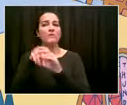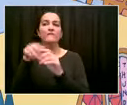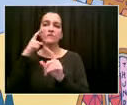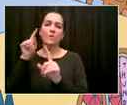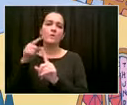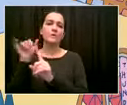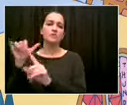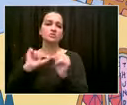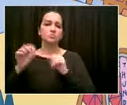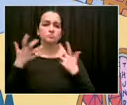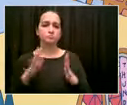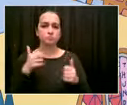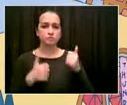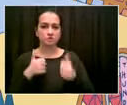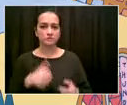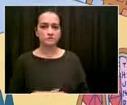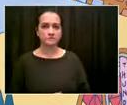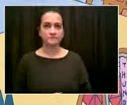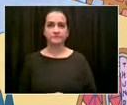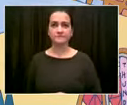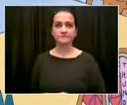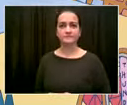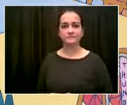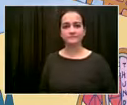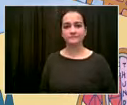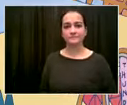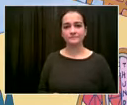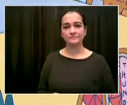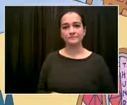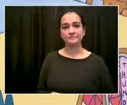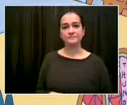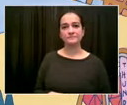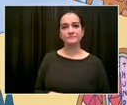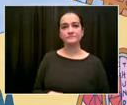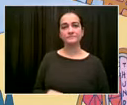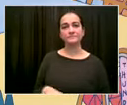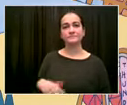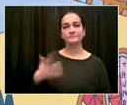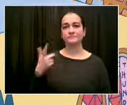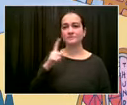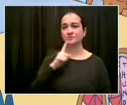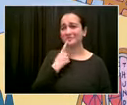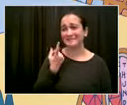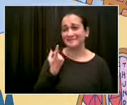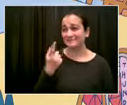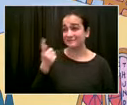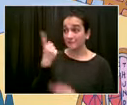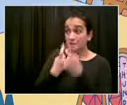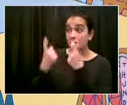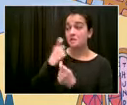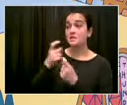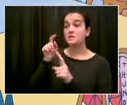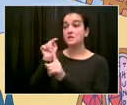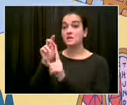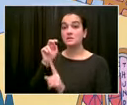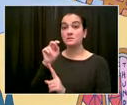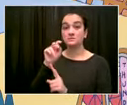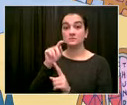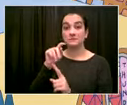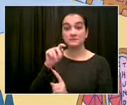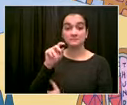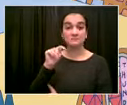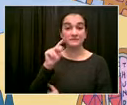a number of areas. And the discussion of New York City's comeback, the discussion of New Year's Eve and how we're handling